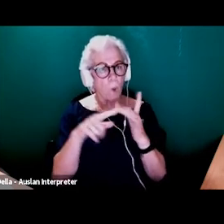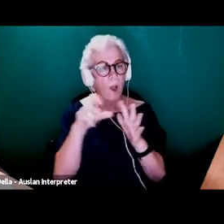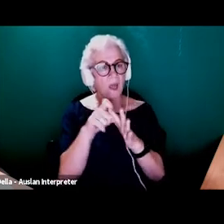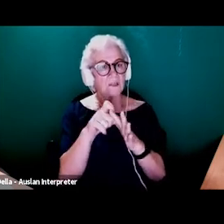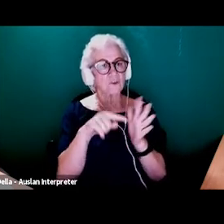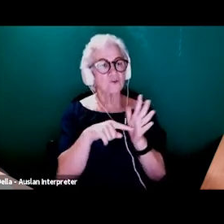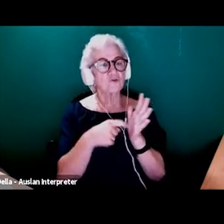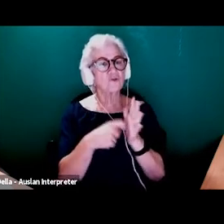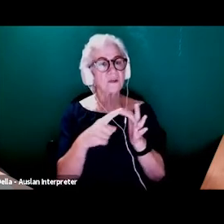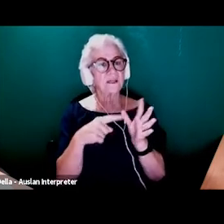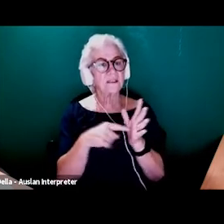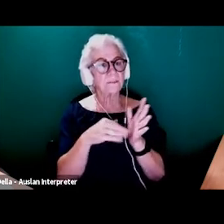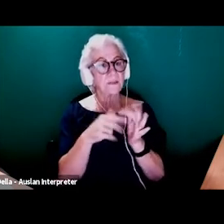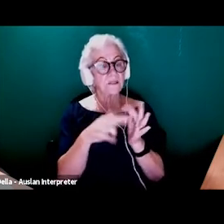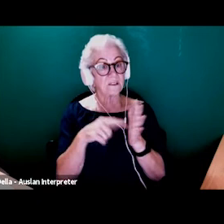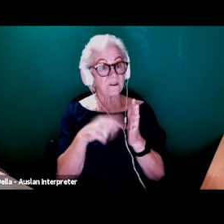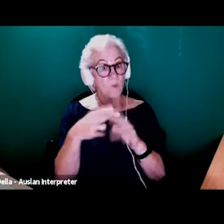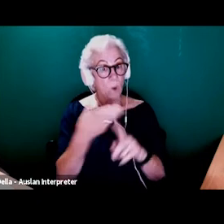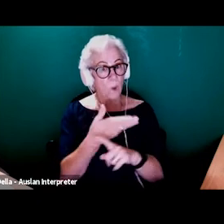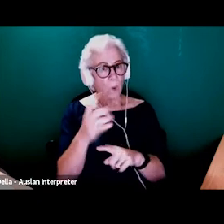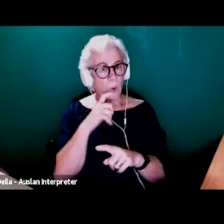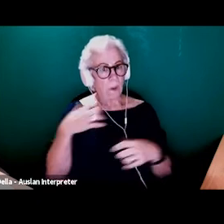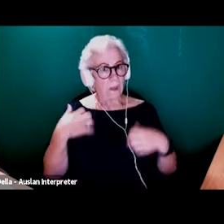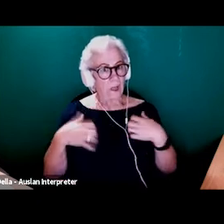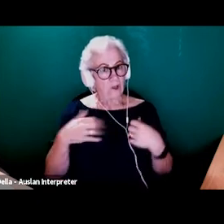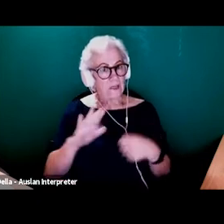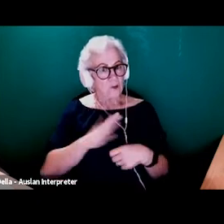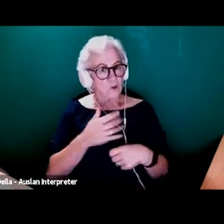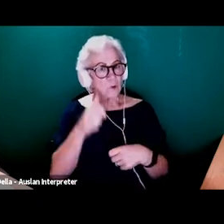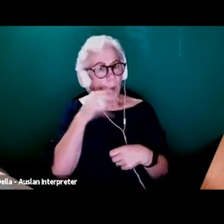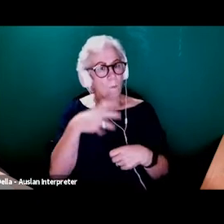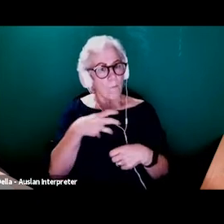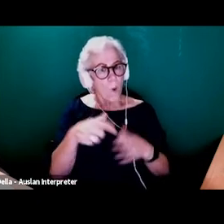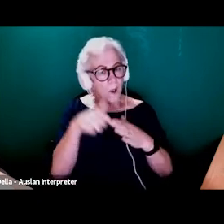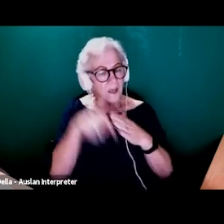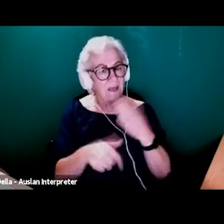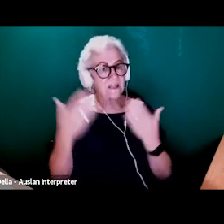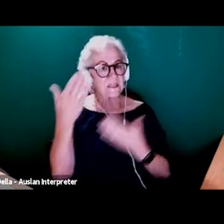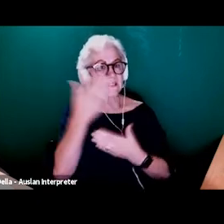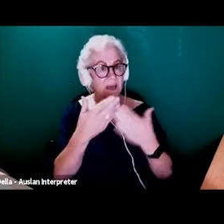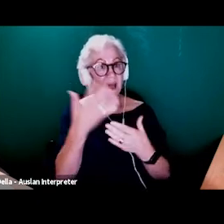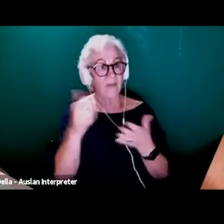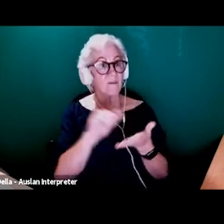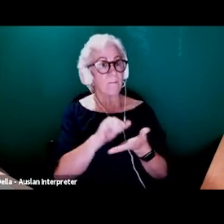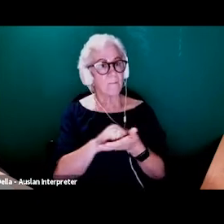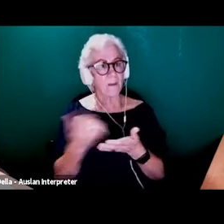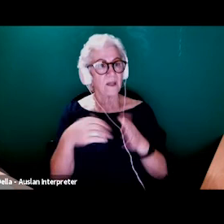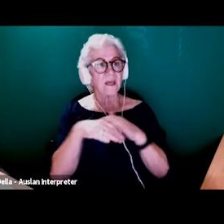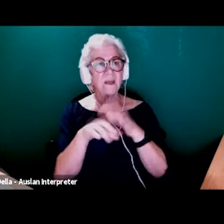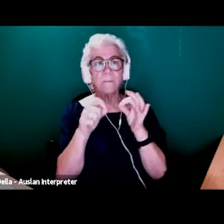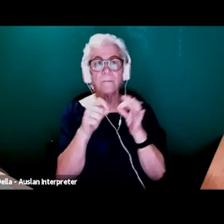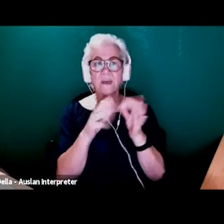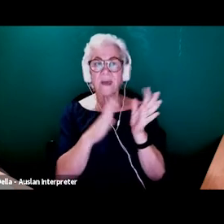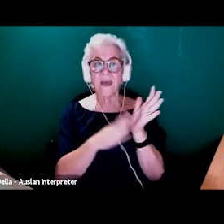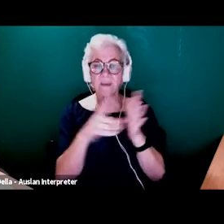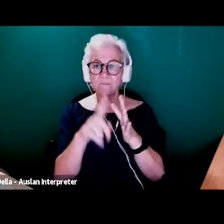For those interested in knowing more about the methods for the study, the detailed protocol has been published in BMJ Open and